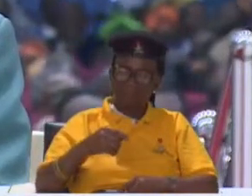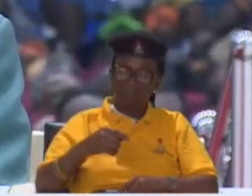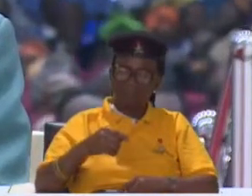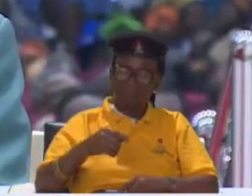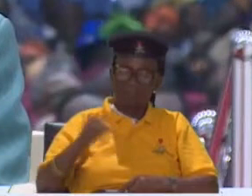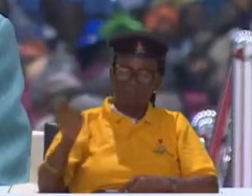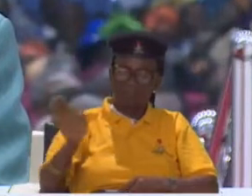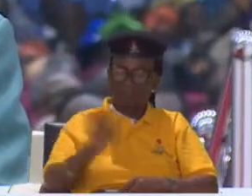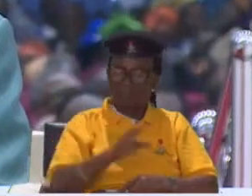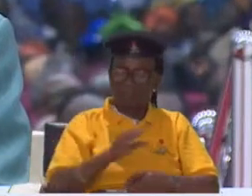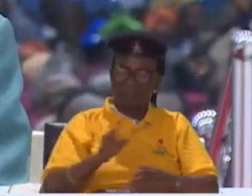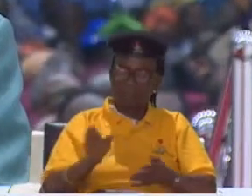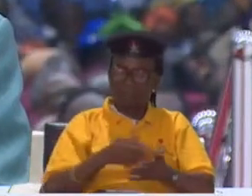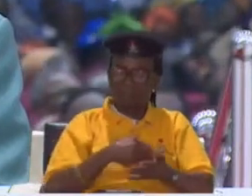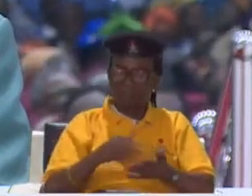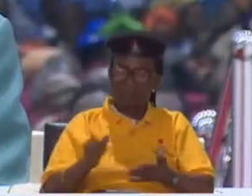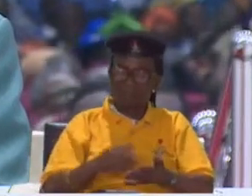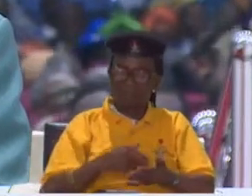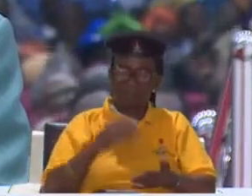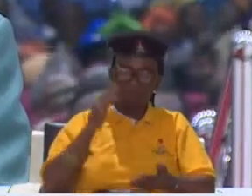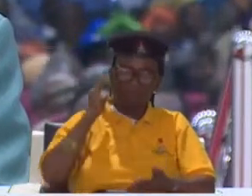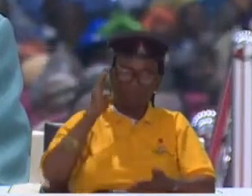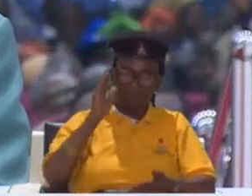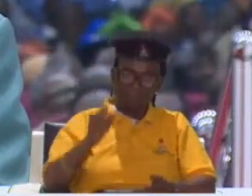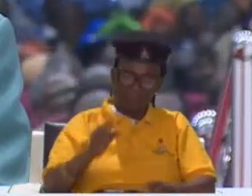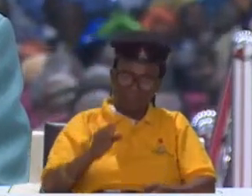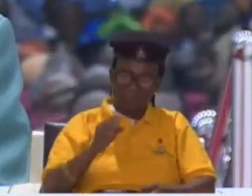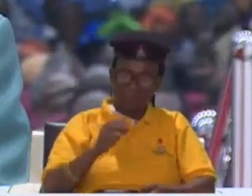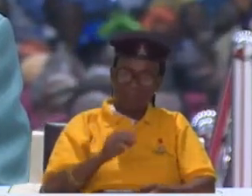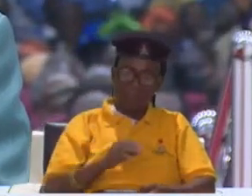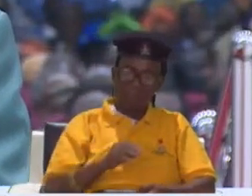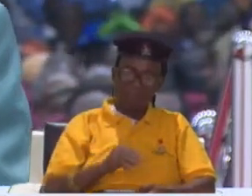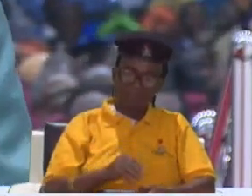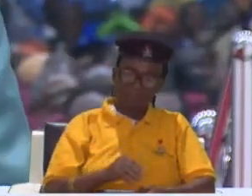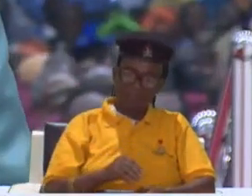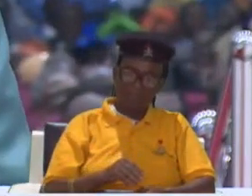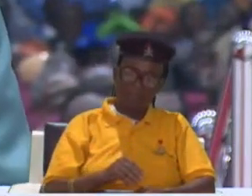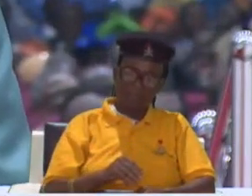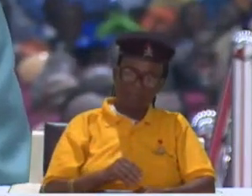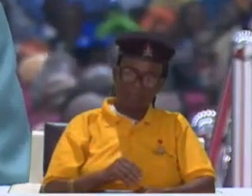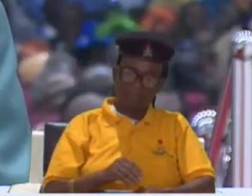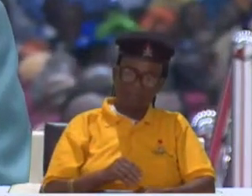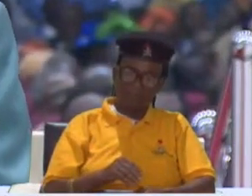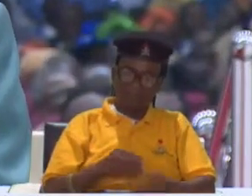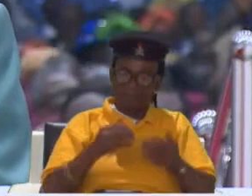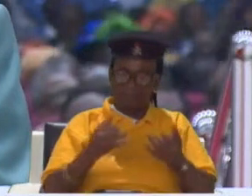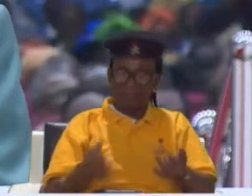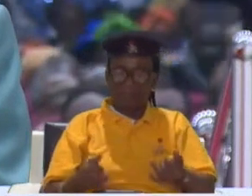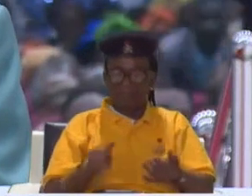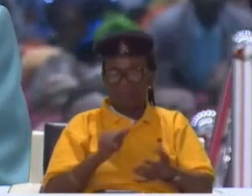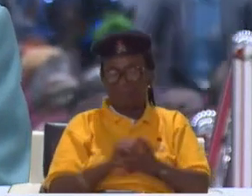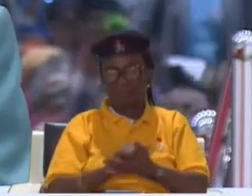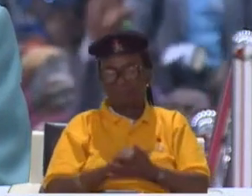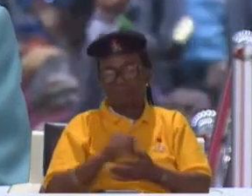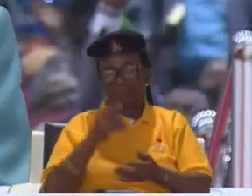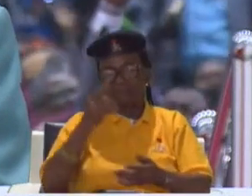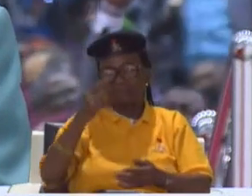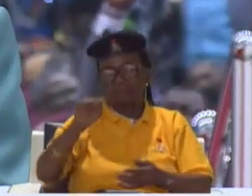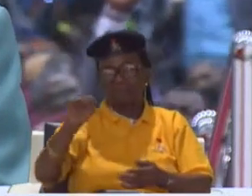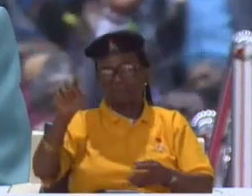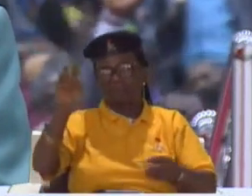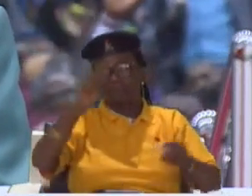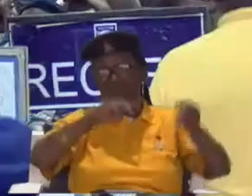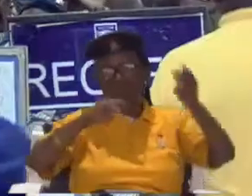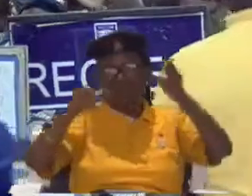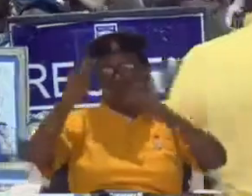Your song will be. Only ready, you dare we pay. Now that the battery is over. Mr. C, it's your